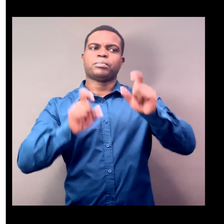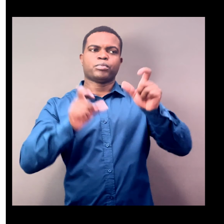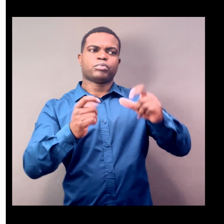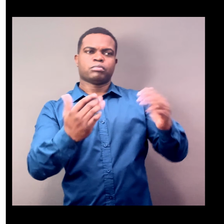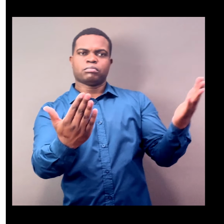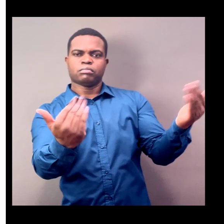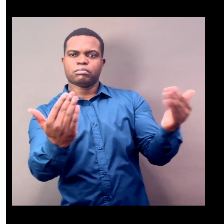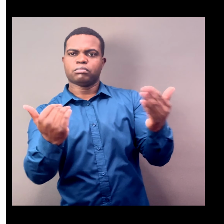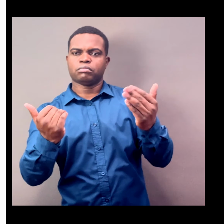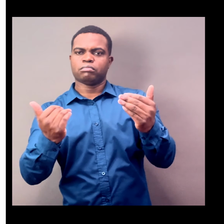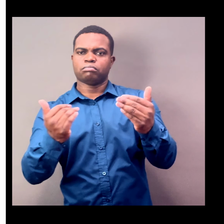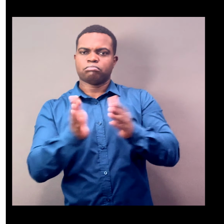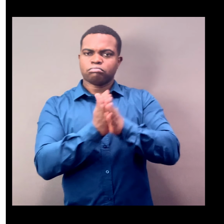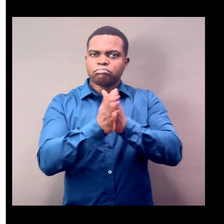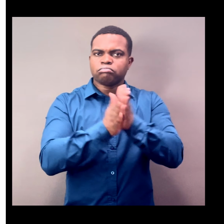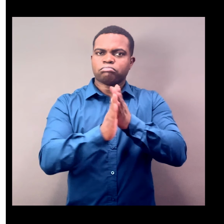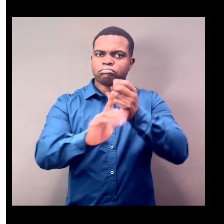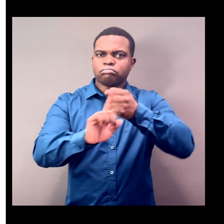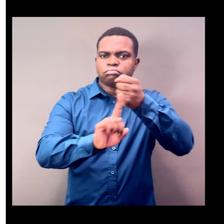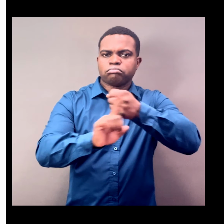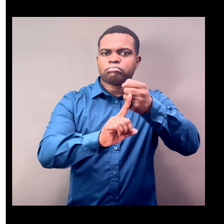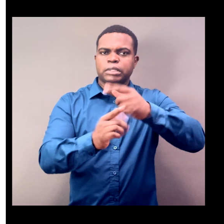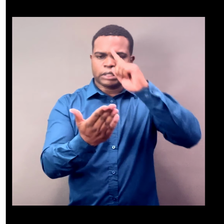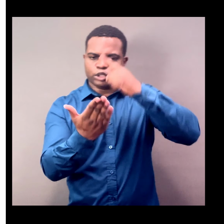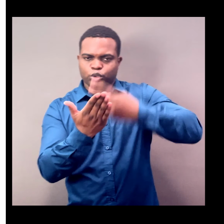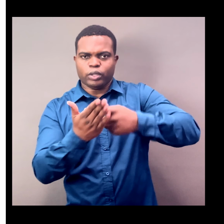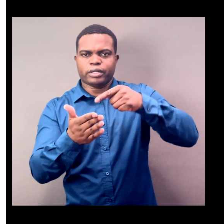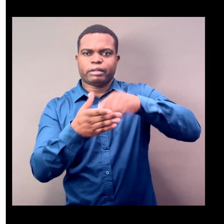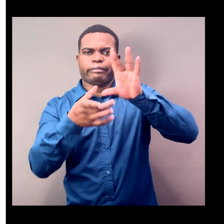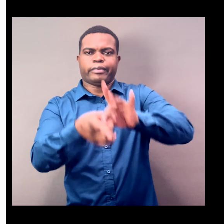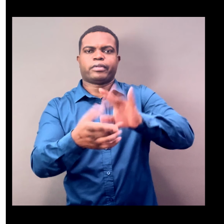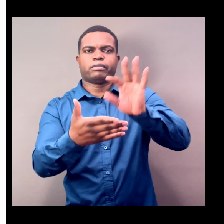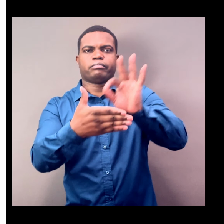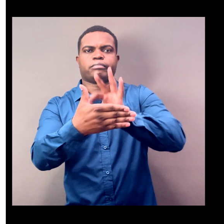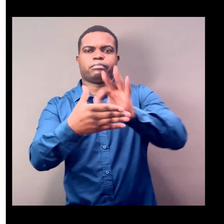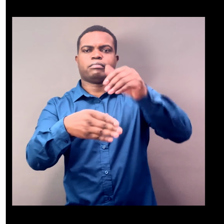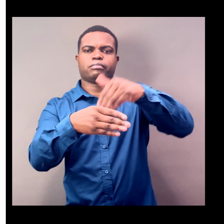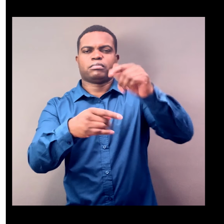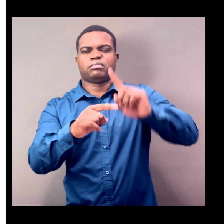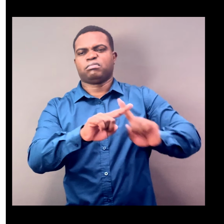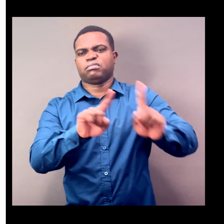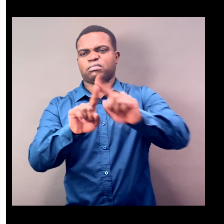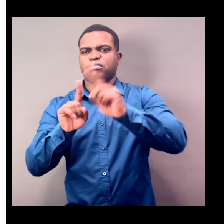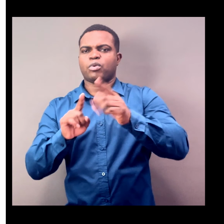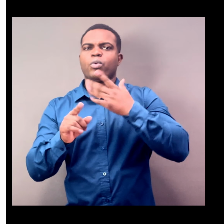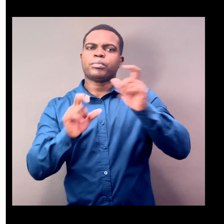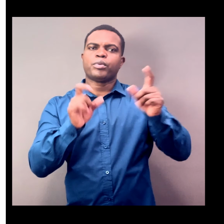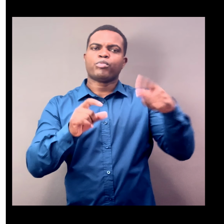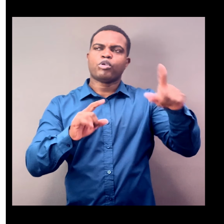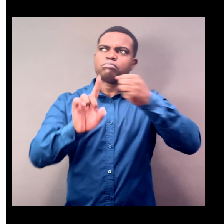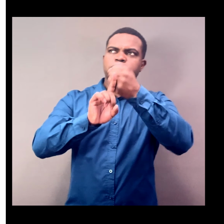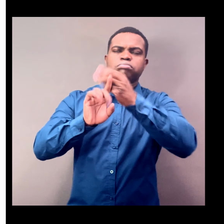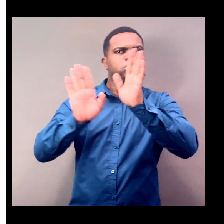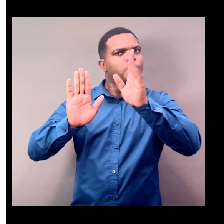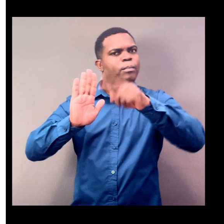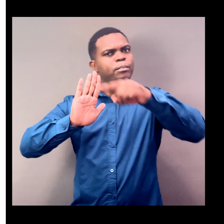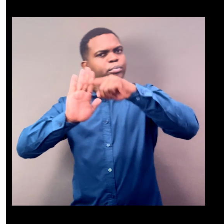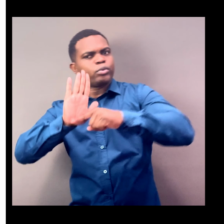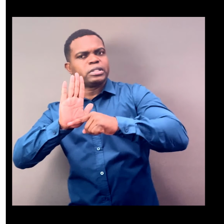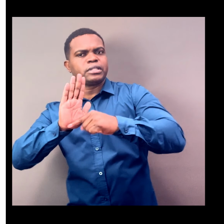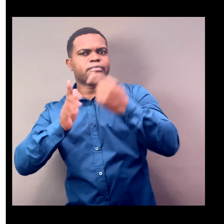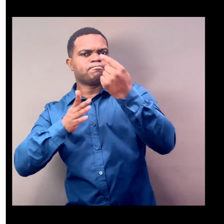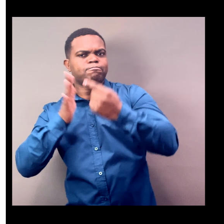want to encourage people to participate in decision-making processes. You want people to advocate for policy changes, and also